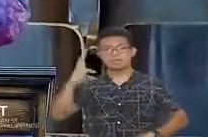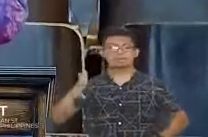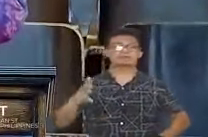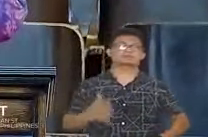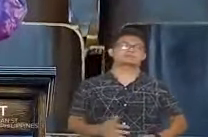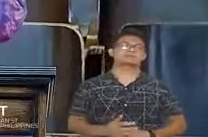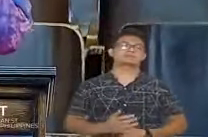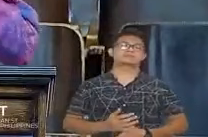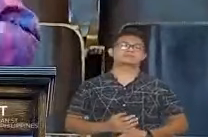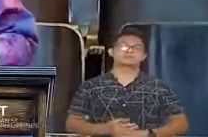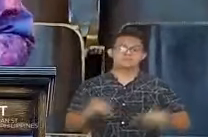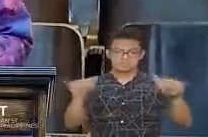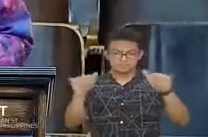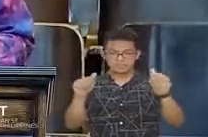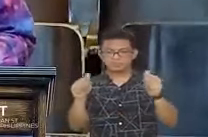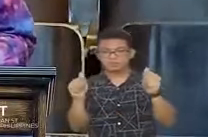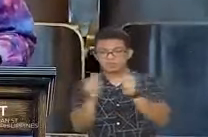message.